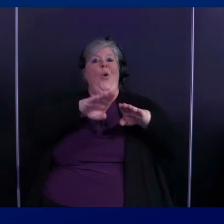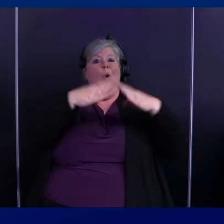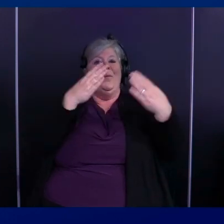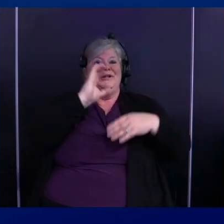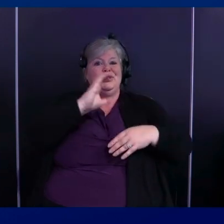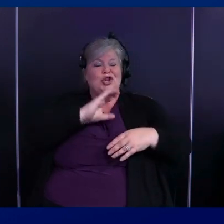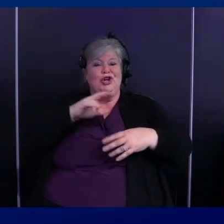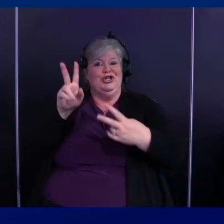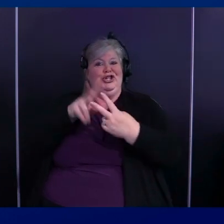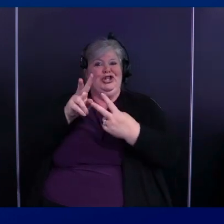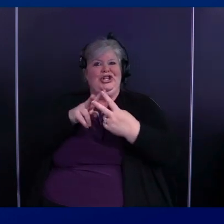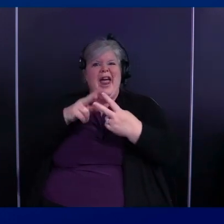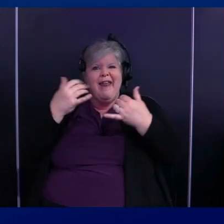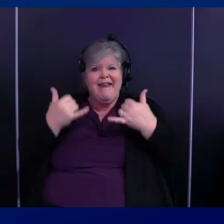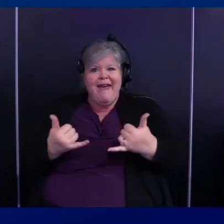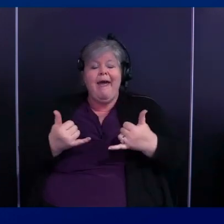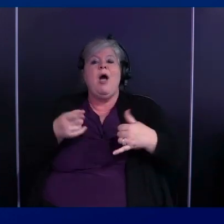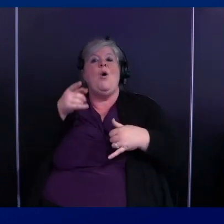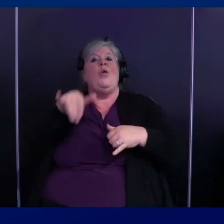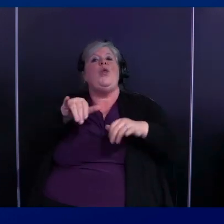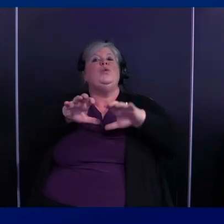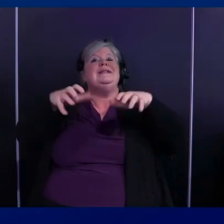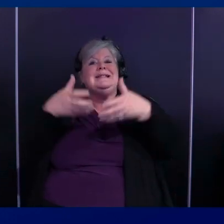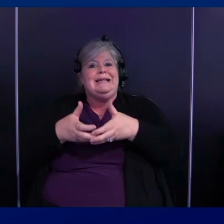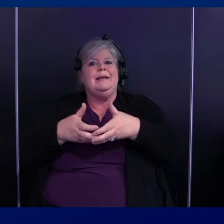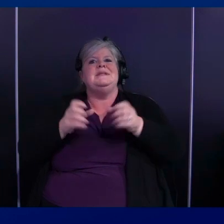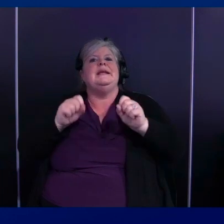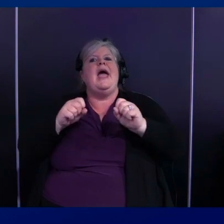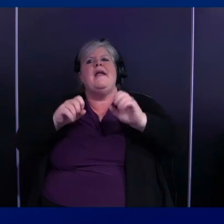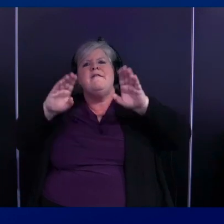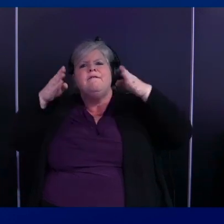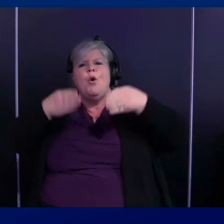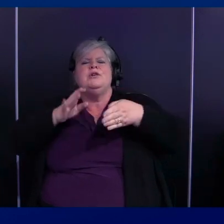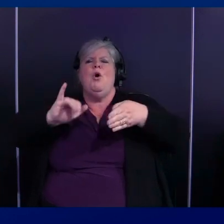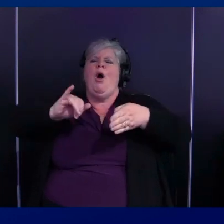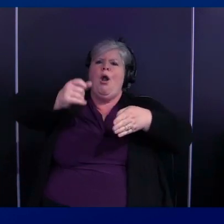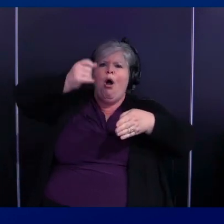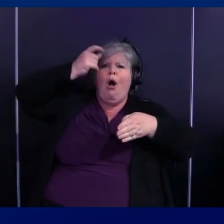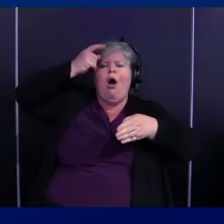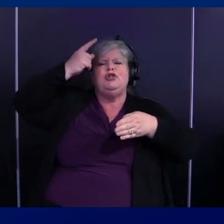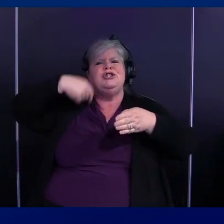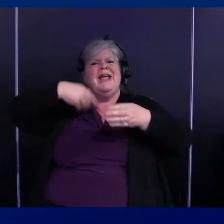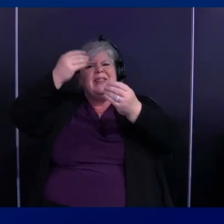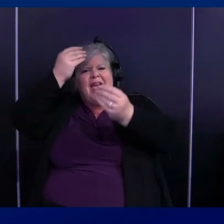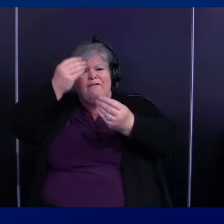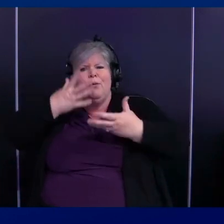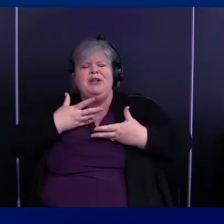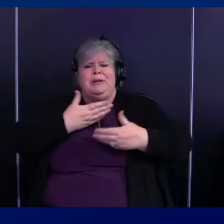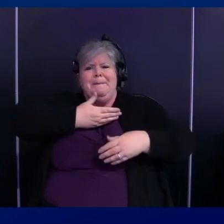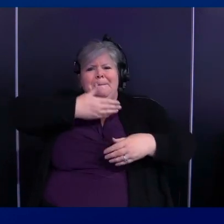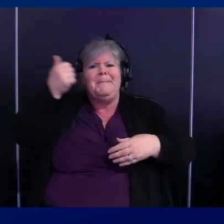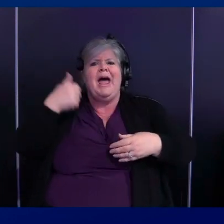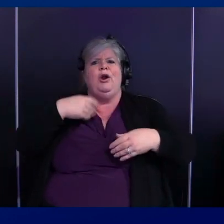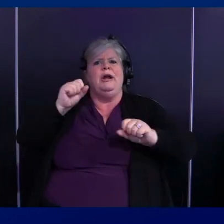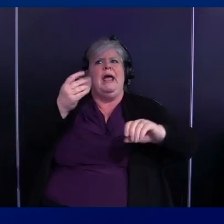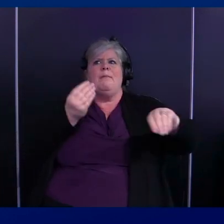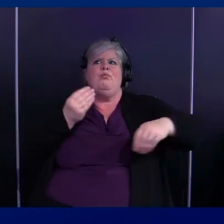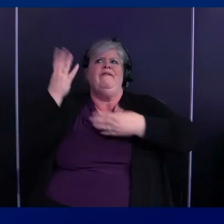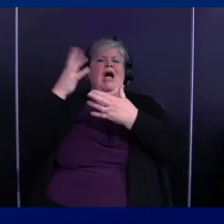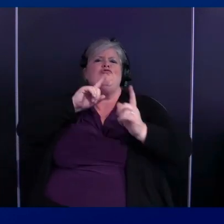they're able to focus more on understanding what's happening and really providing value to their organization. It's a